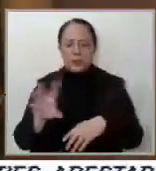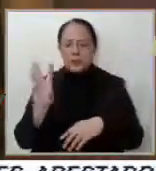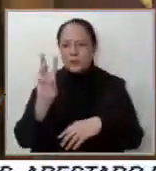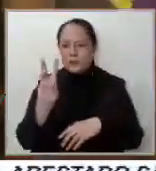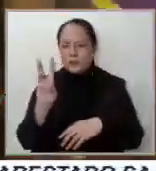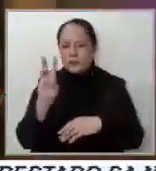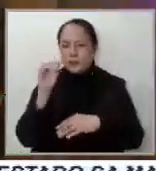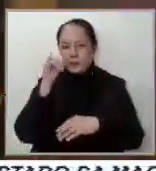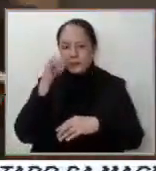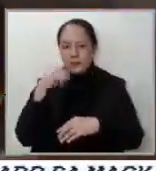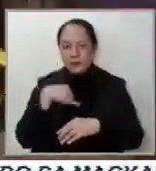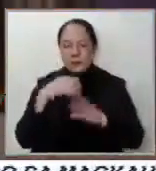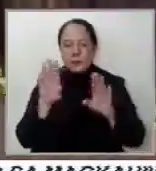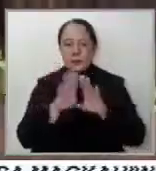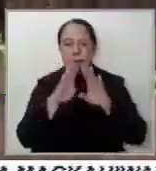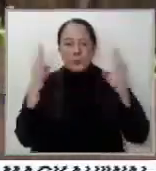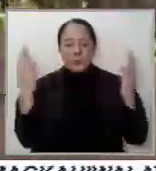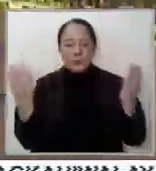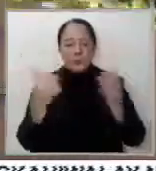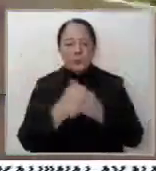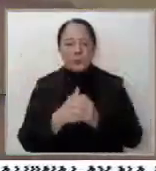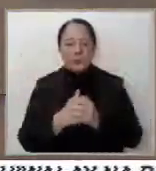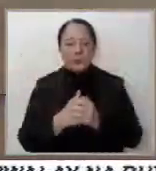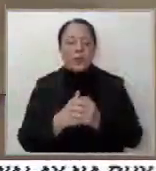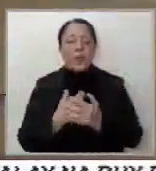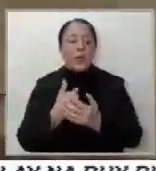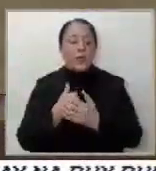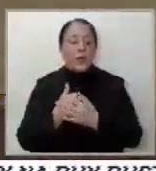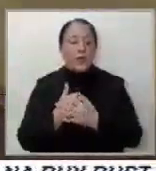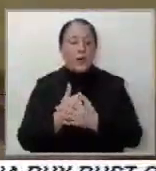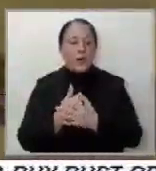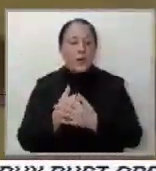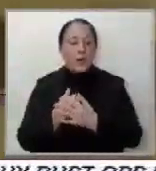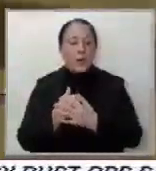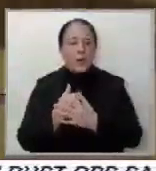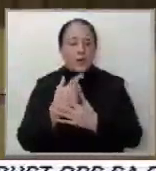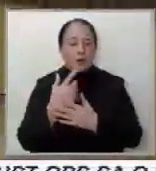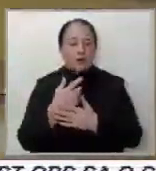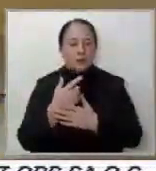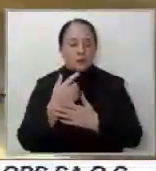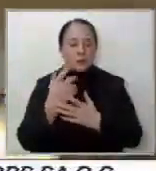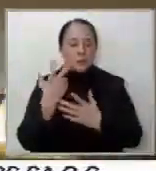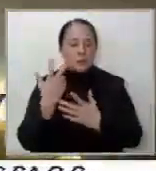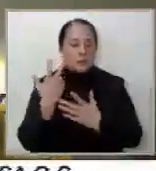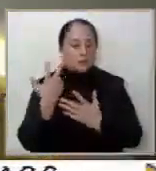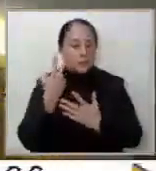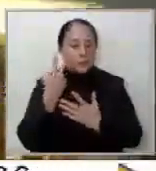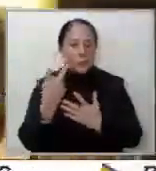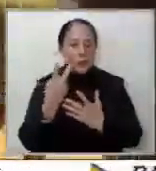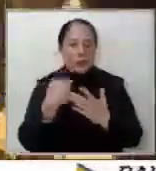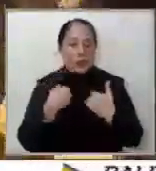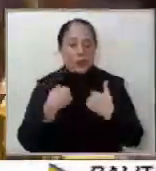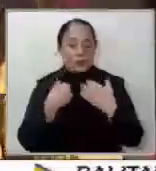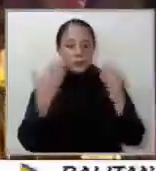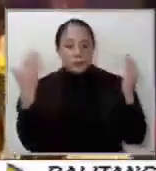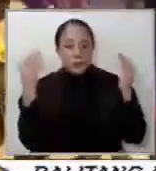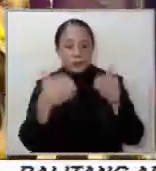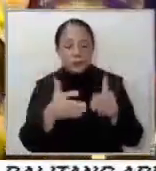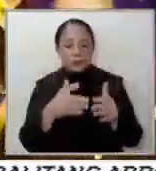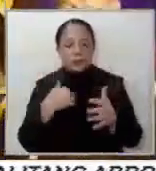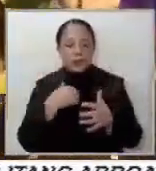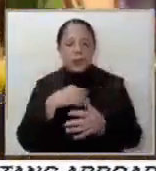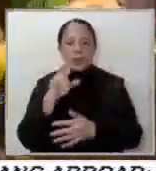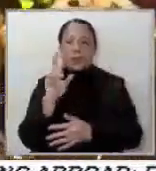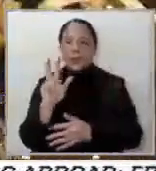opisyal na buksan ng GFM 2021 at 12 Thrills of Christmas. Sentro ng atraksyon ngayong taon ang 30-foot tall